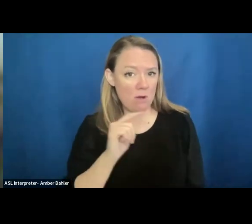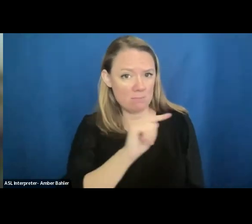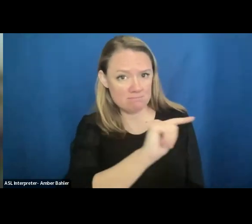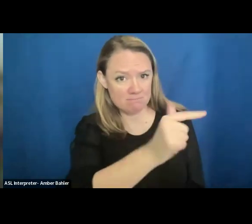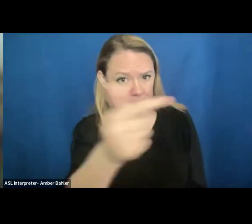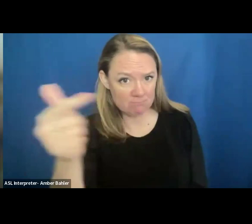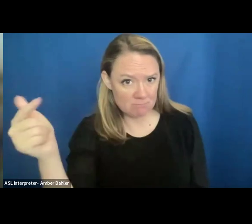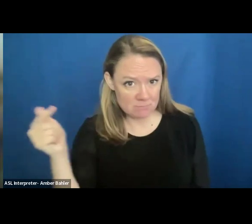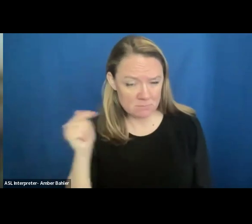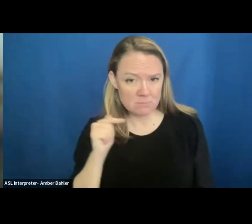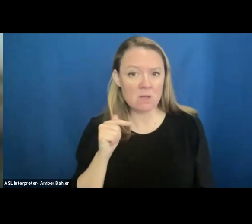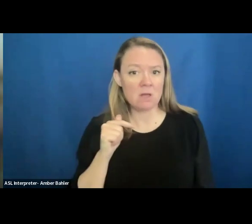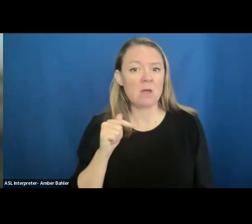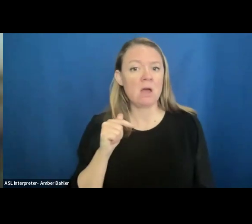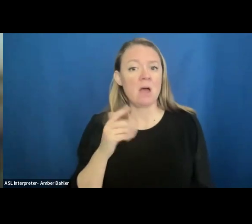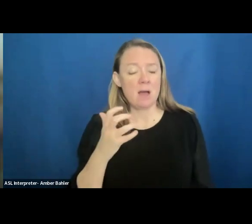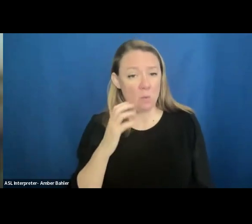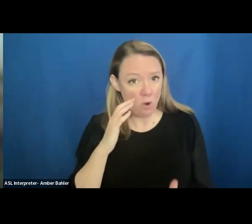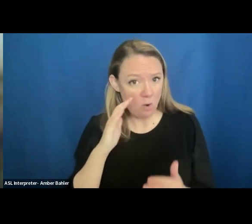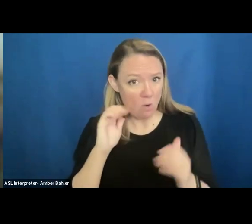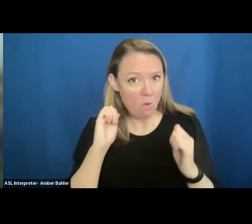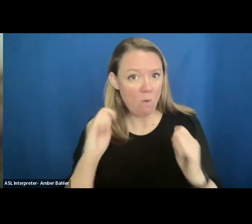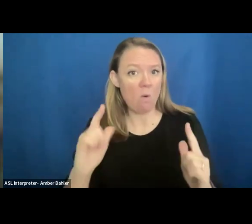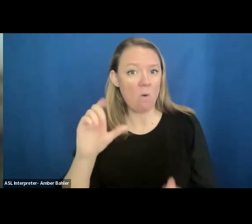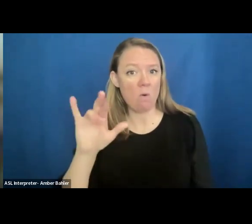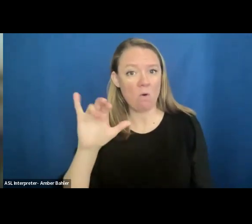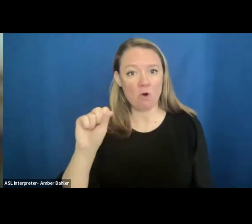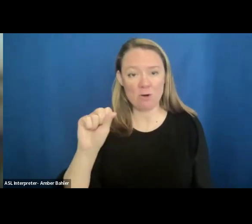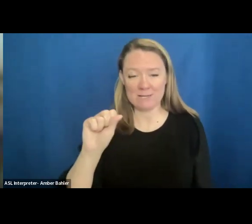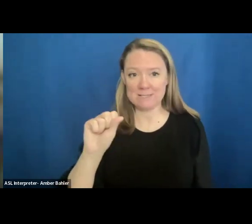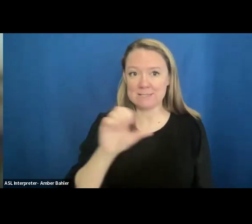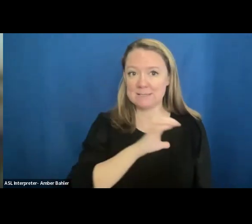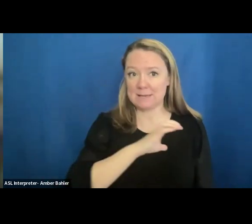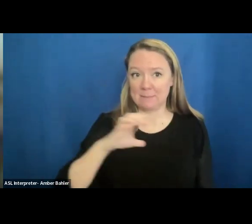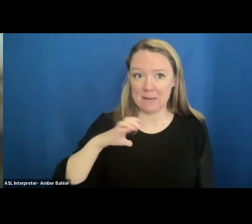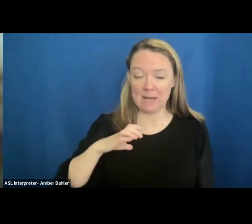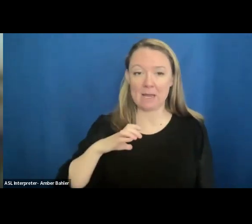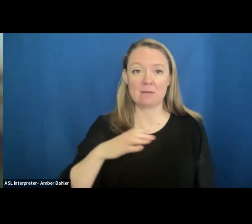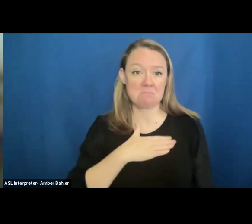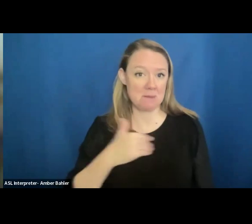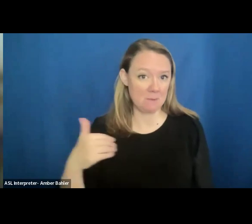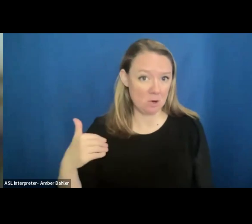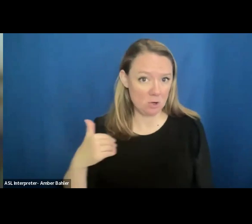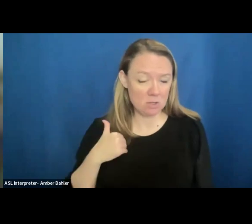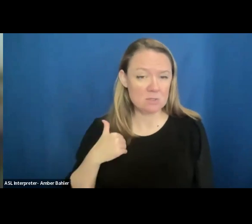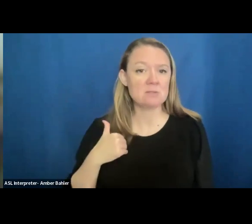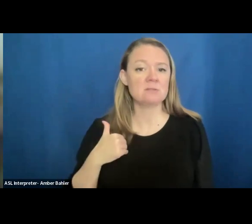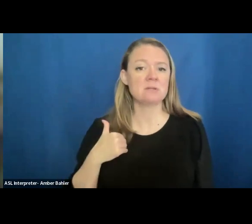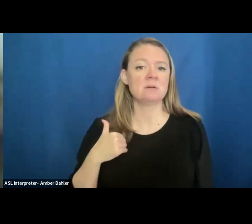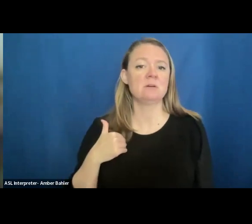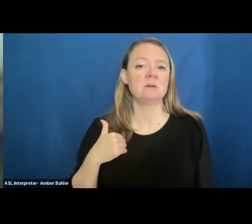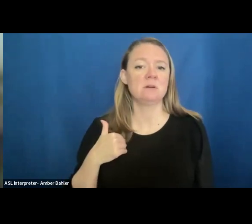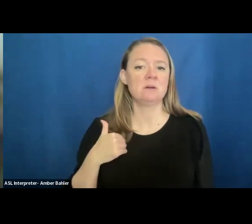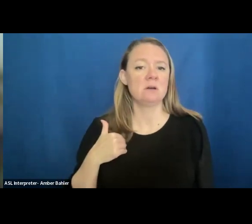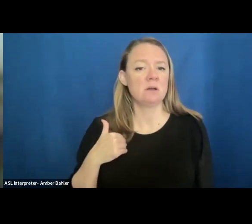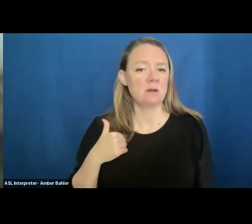committee member, if you're willing, what your biggest takeaway from the panel discussion was. What made you think as